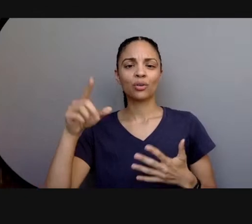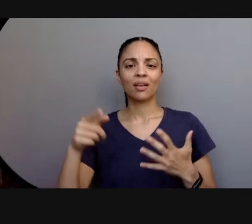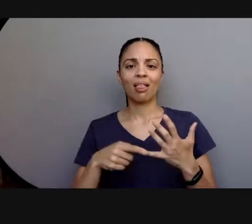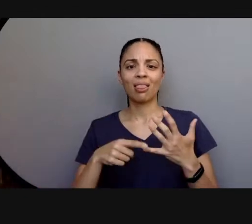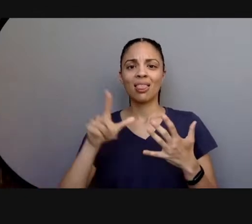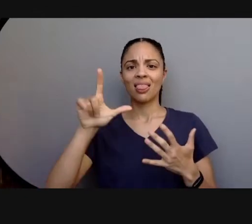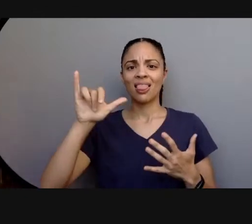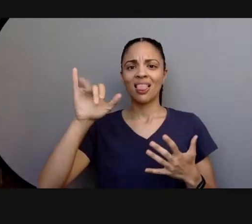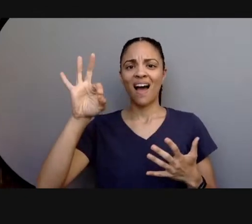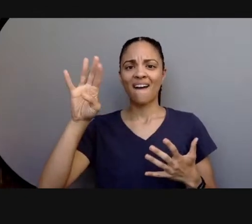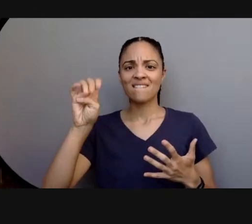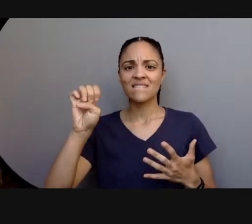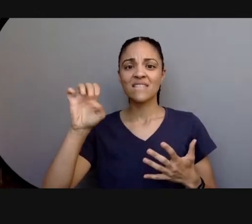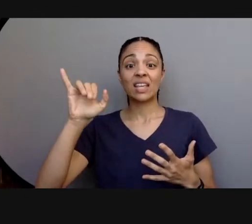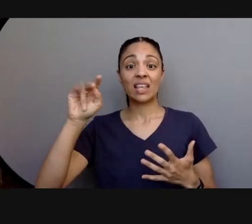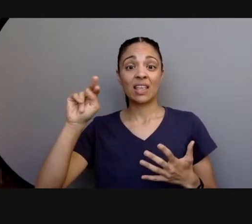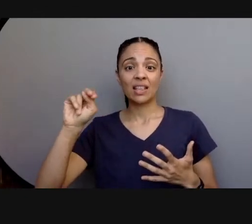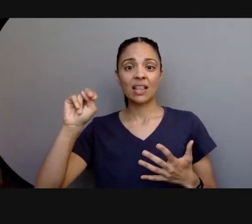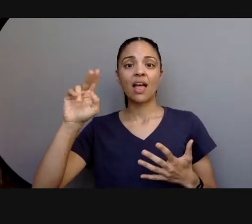Michael Jackson, the musical.